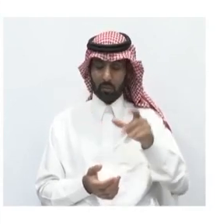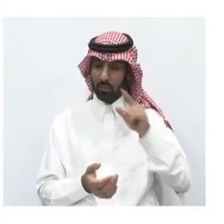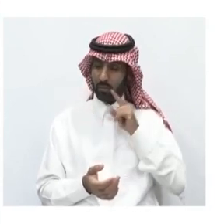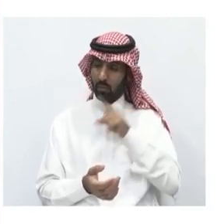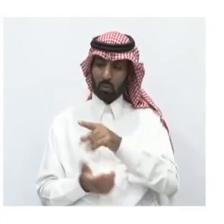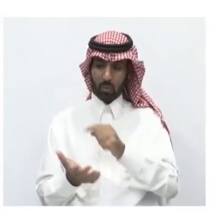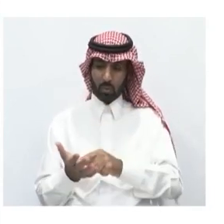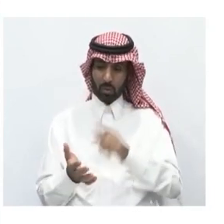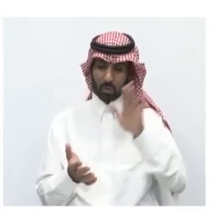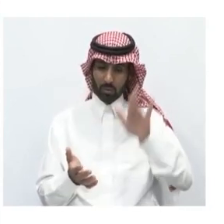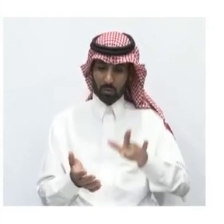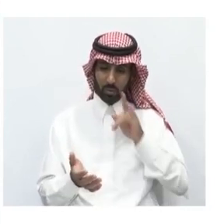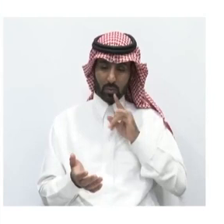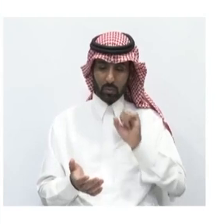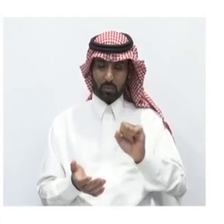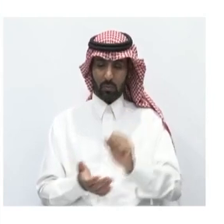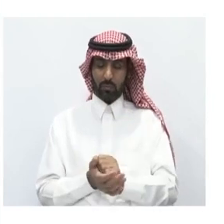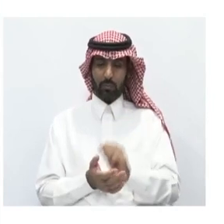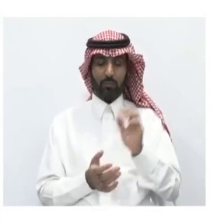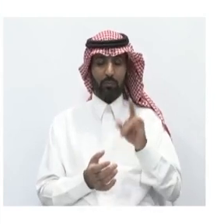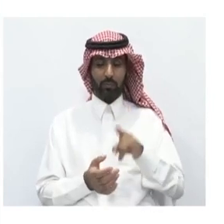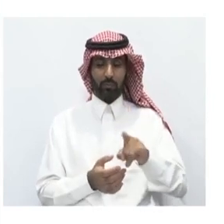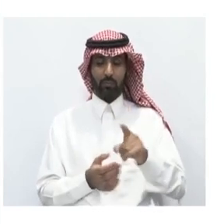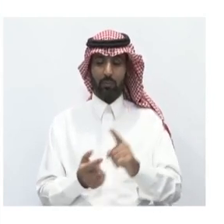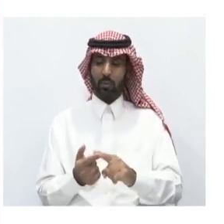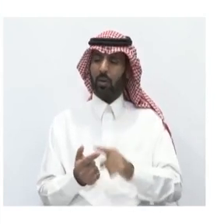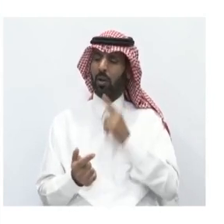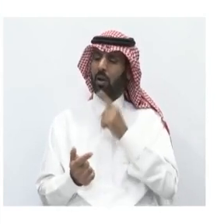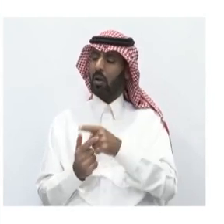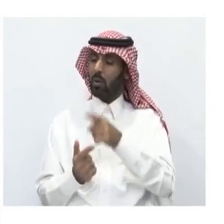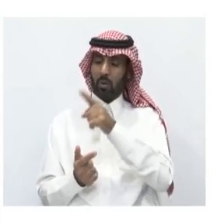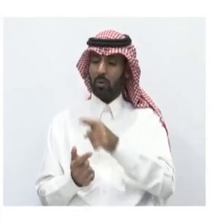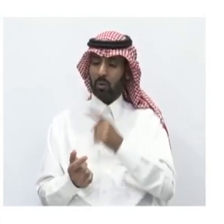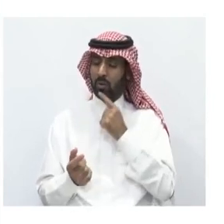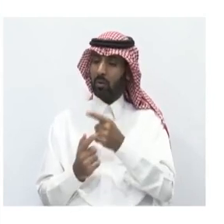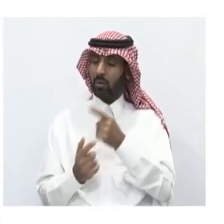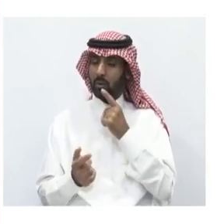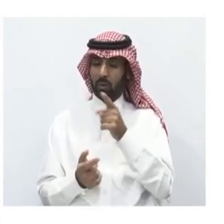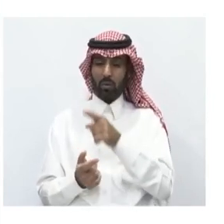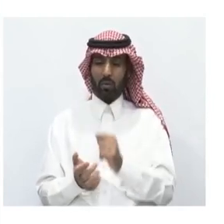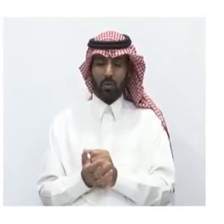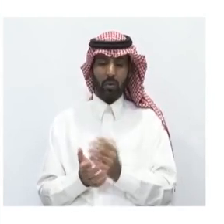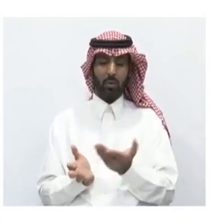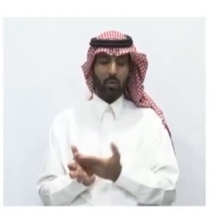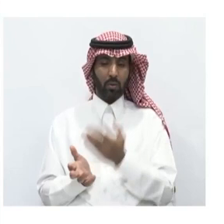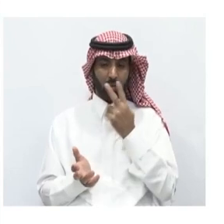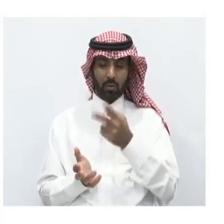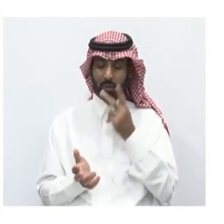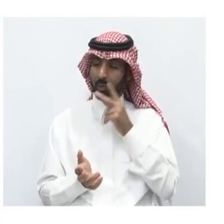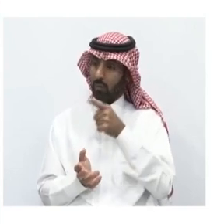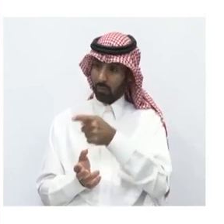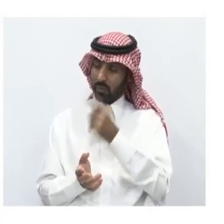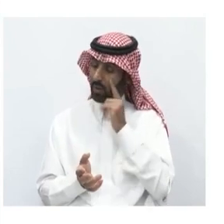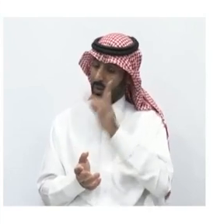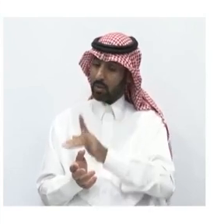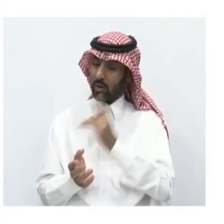Yes? Can I get something for you? No. But I wonder if I can ask you a question. Certainly. I see that there is an empty